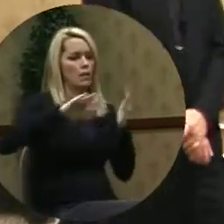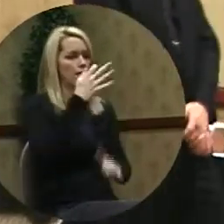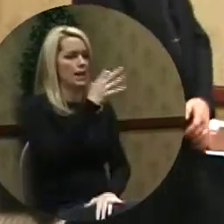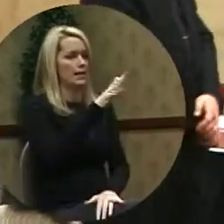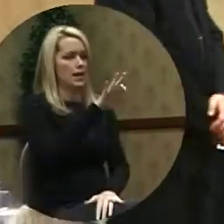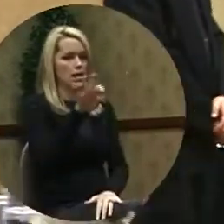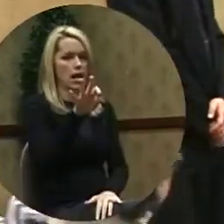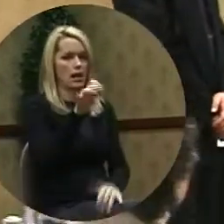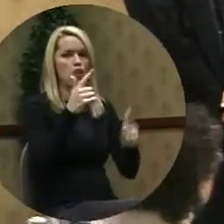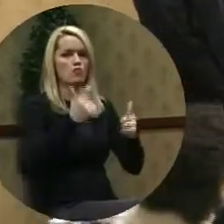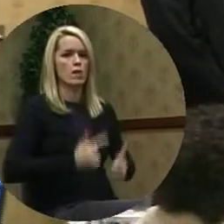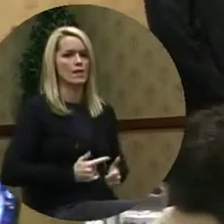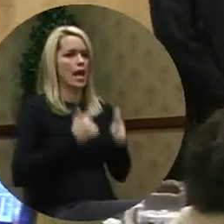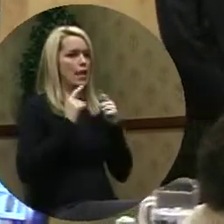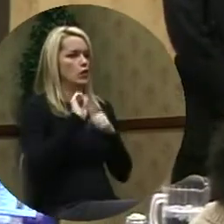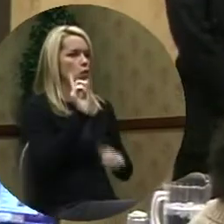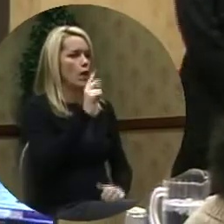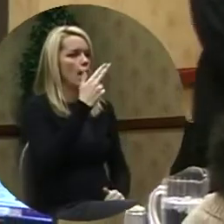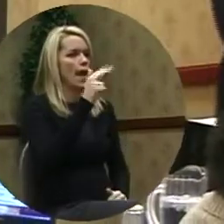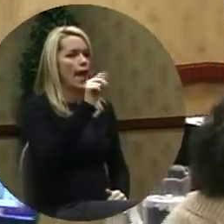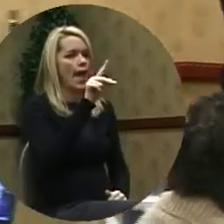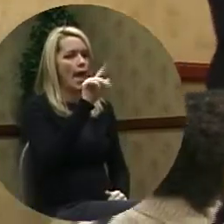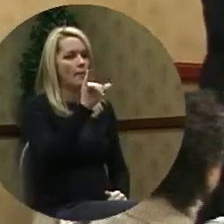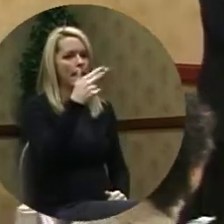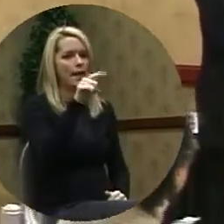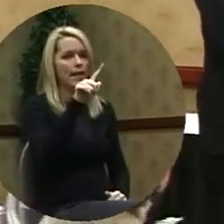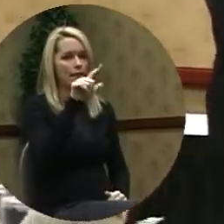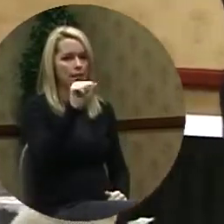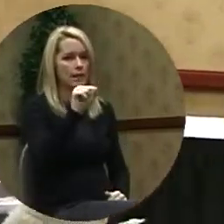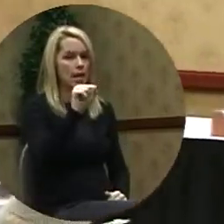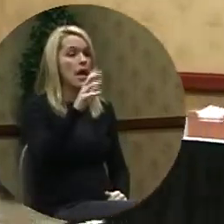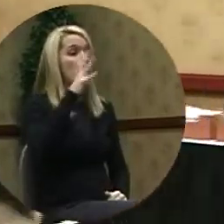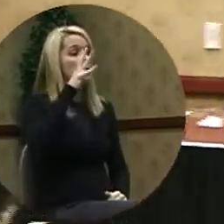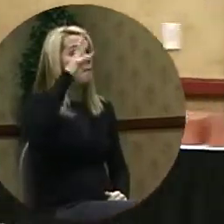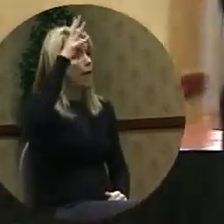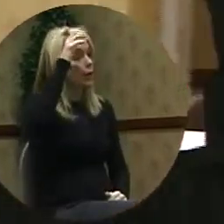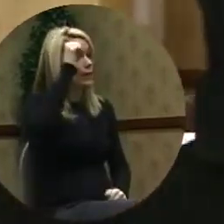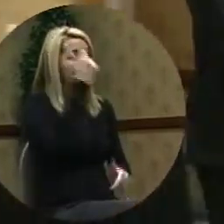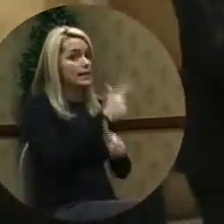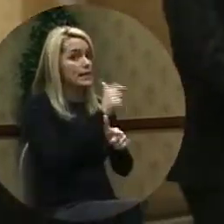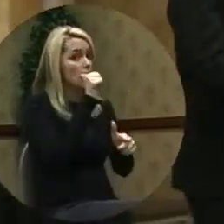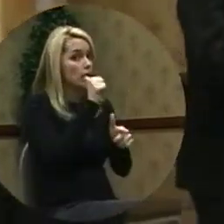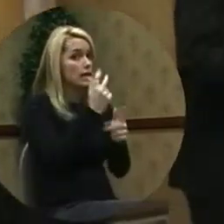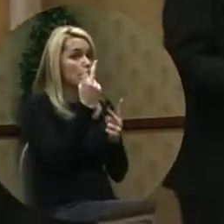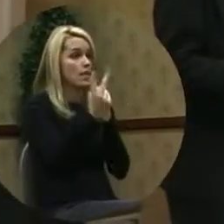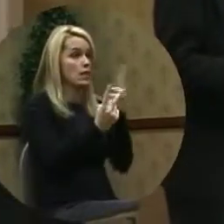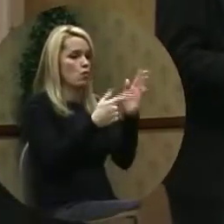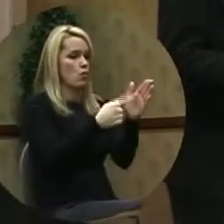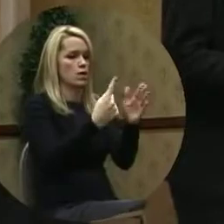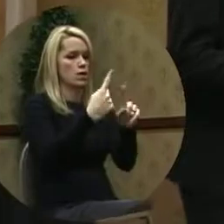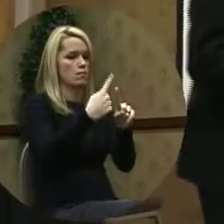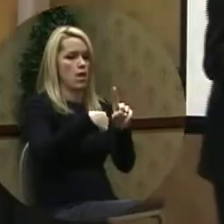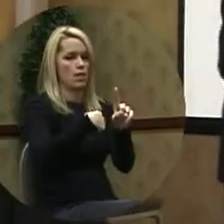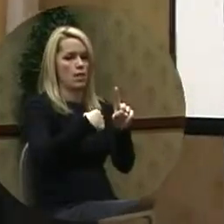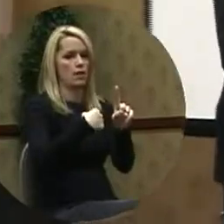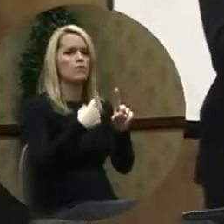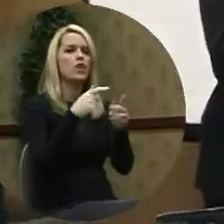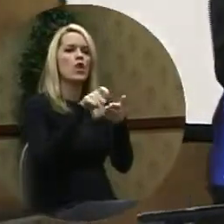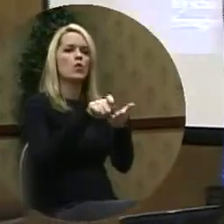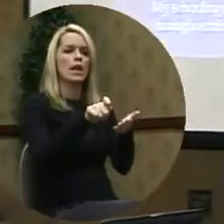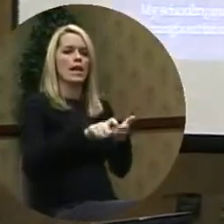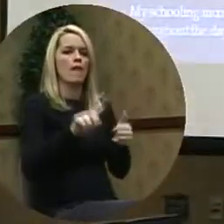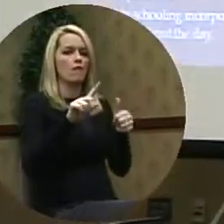facility. My parents and siblings visit me once a month. Now, you've written this in the first person, and I like that